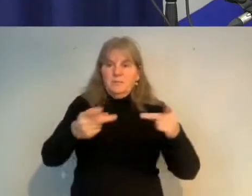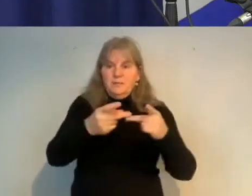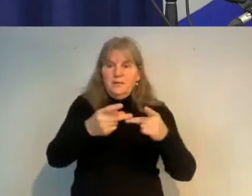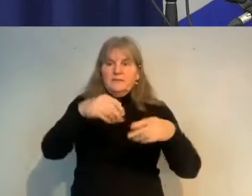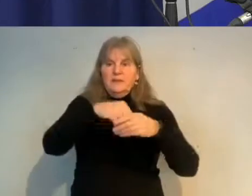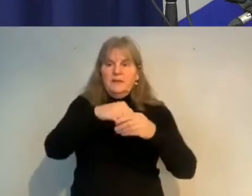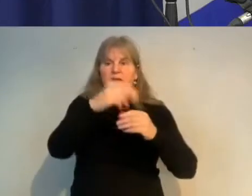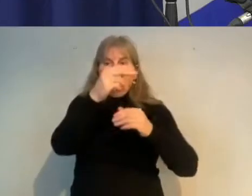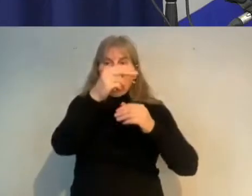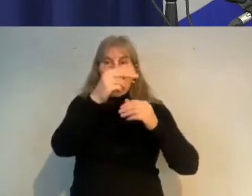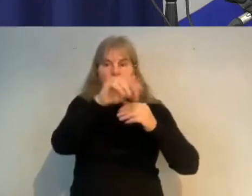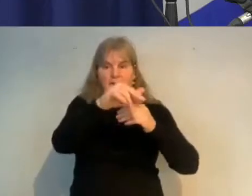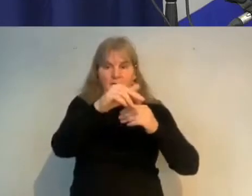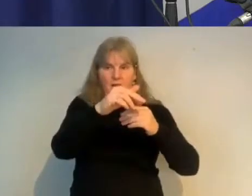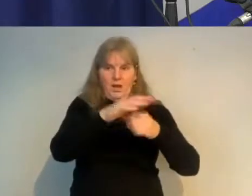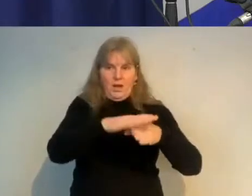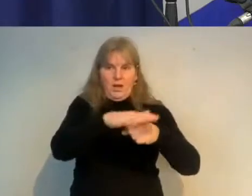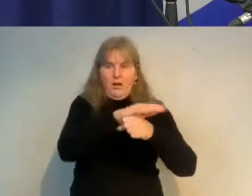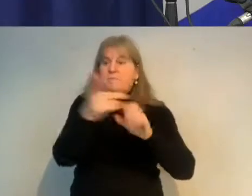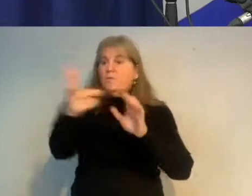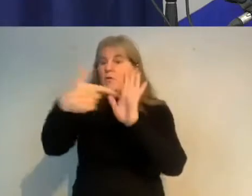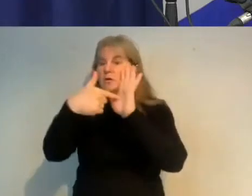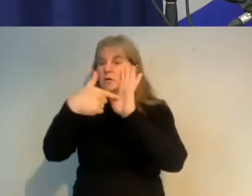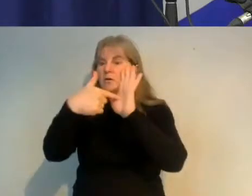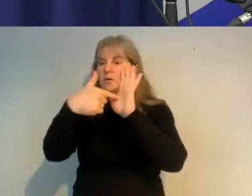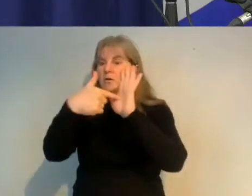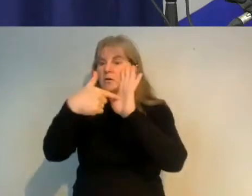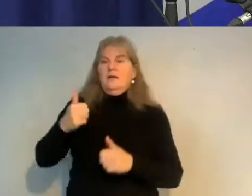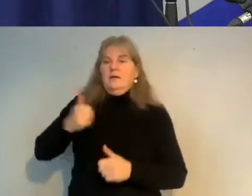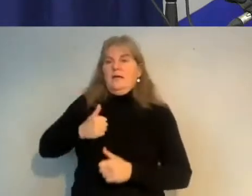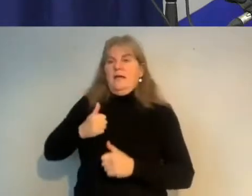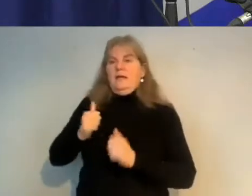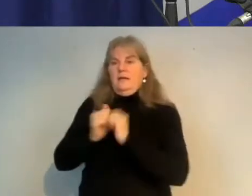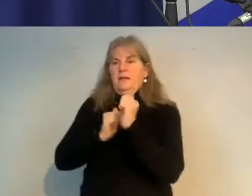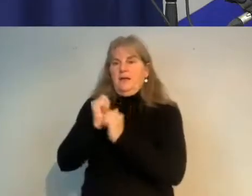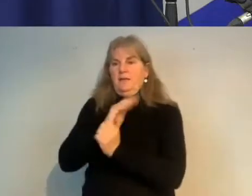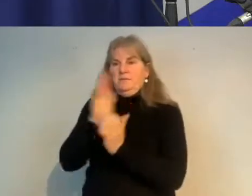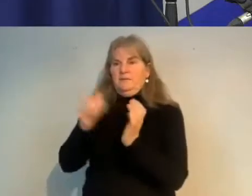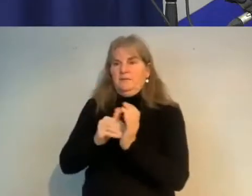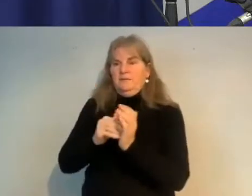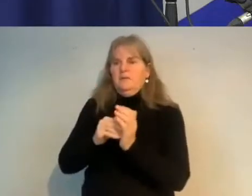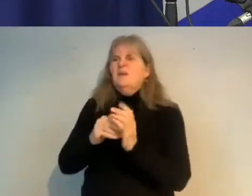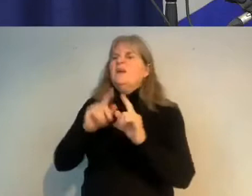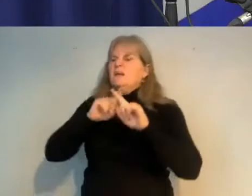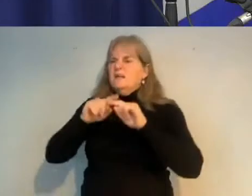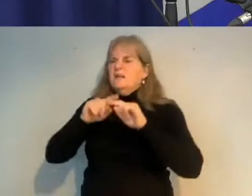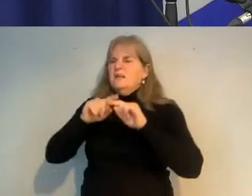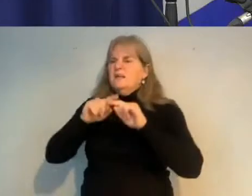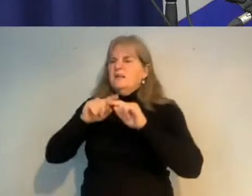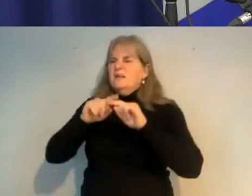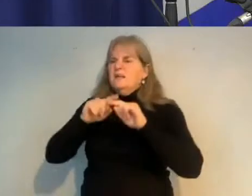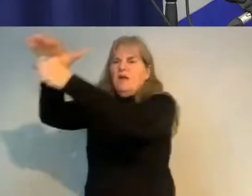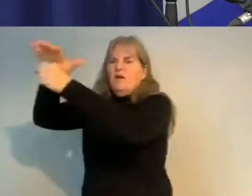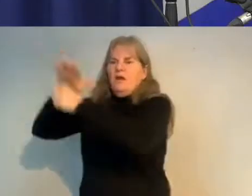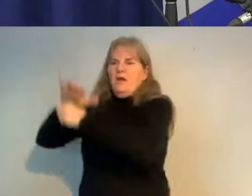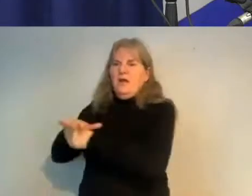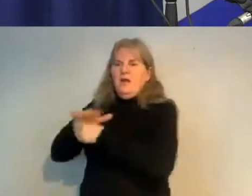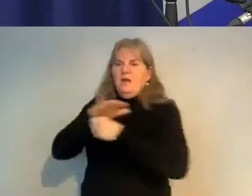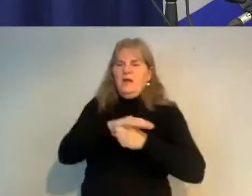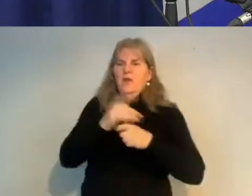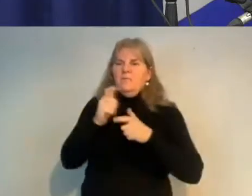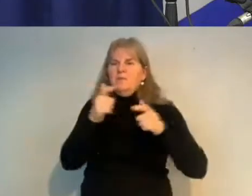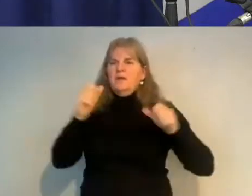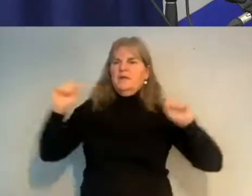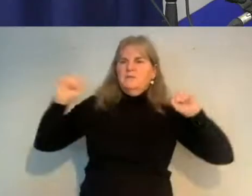being held. For example, at the Canada Game Centre, there are multiple areas of activity: large gyms, ice rinks, the field house,